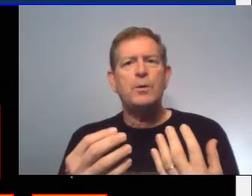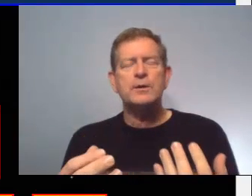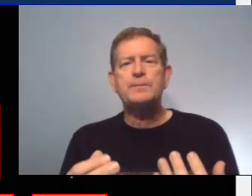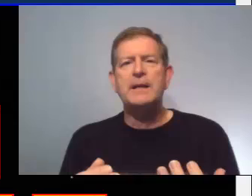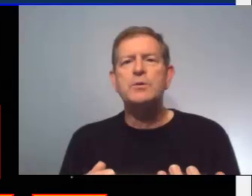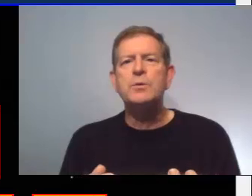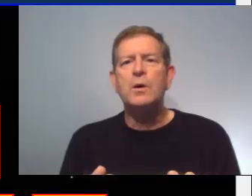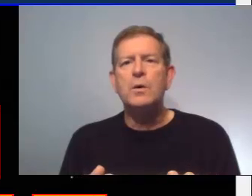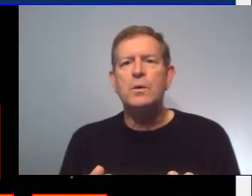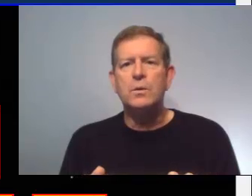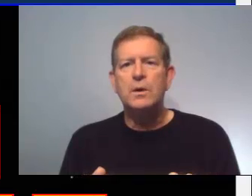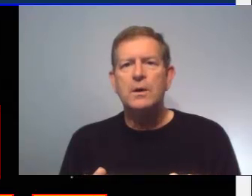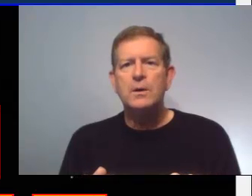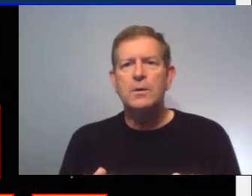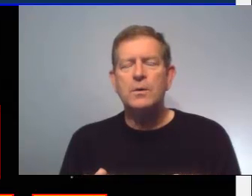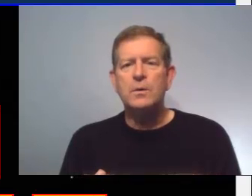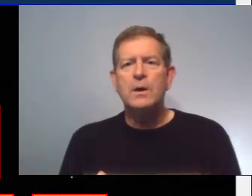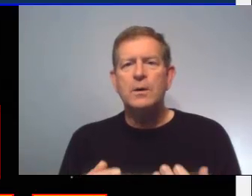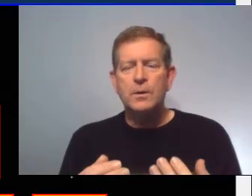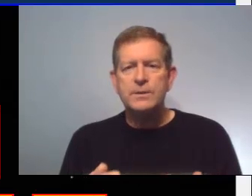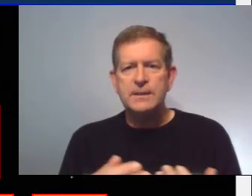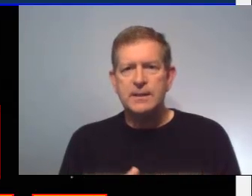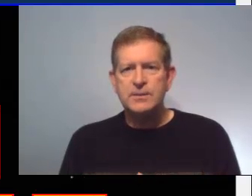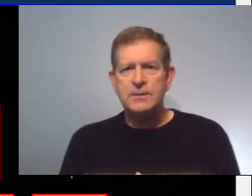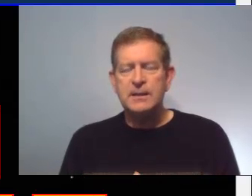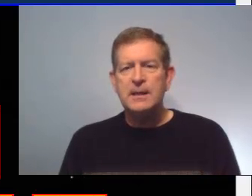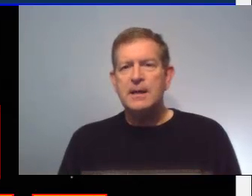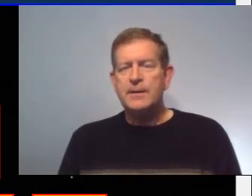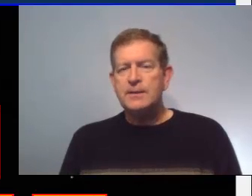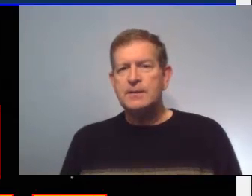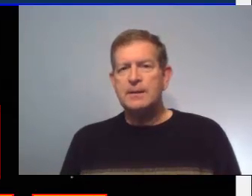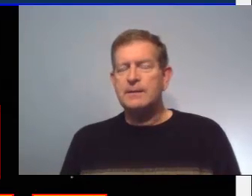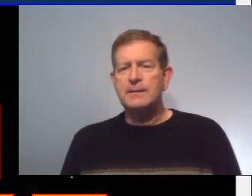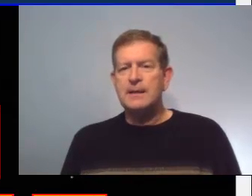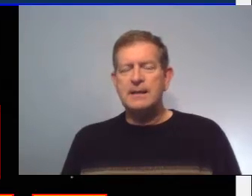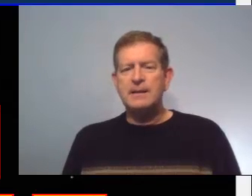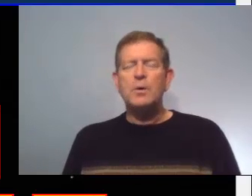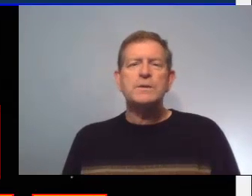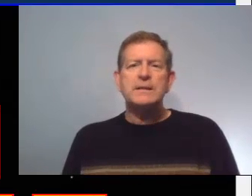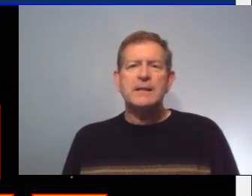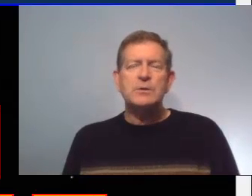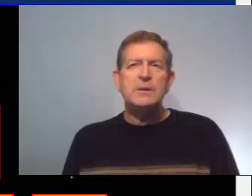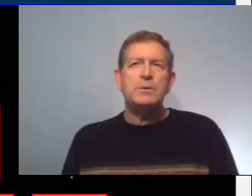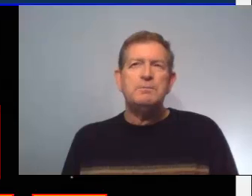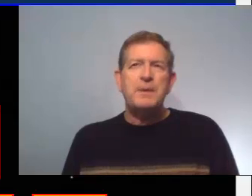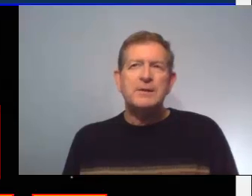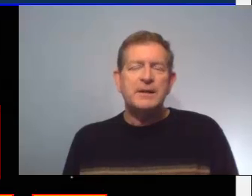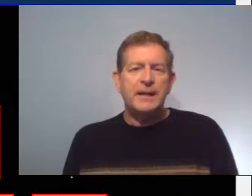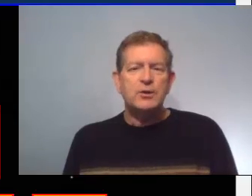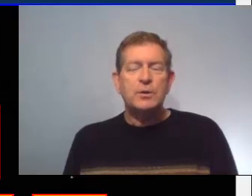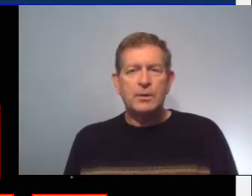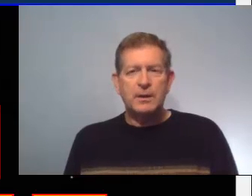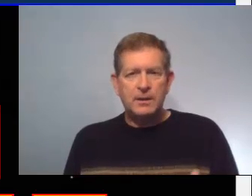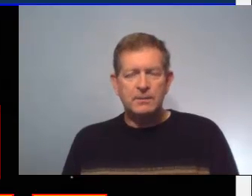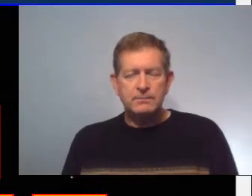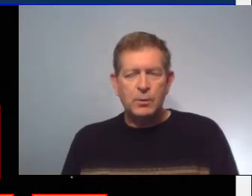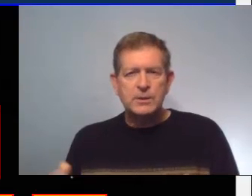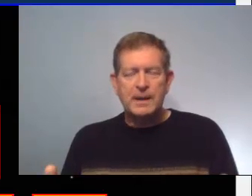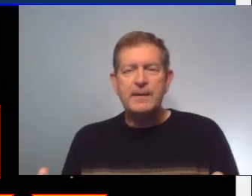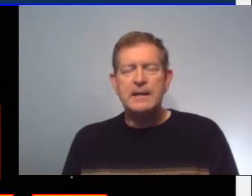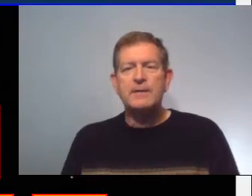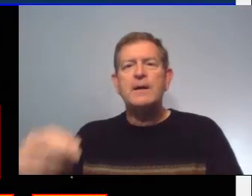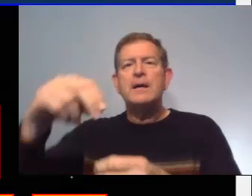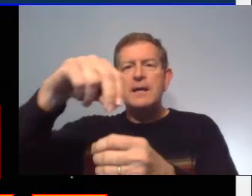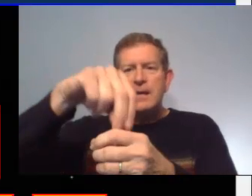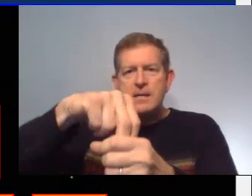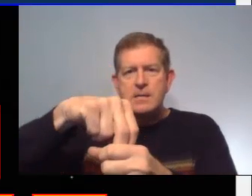picture corresponding to aux États-Unis. This is, and aux États-Unis would basically in English can correspond